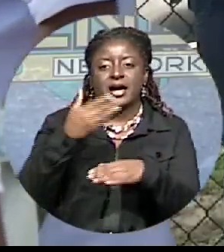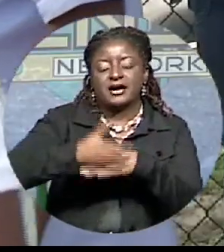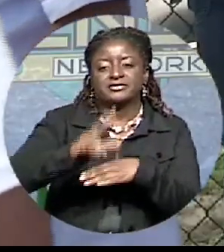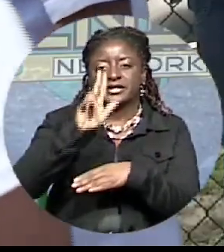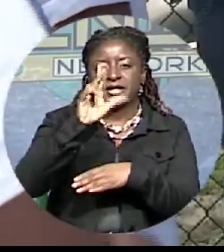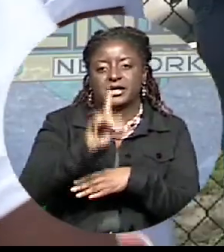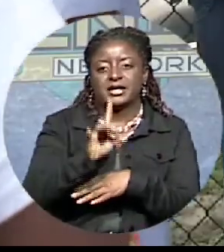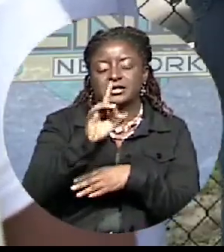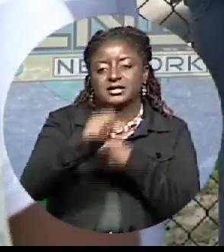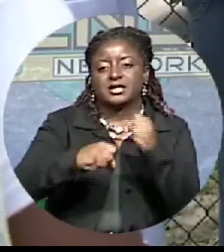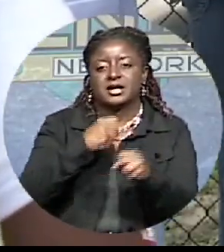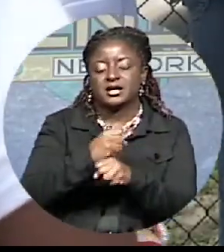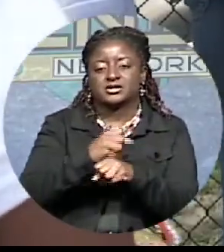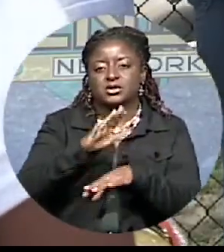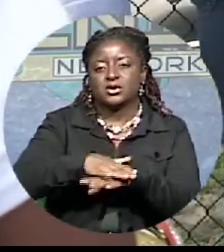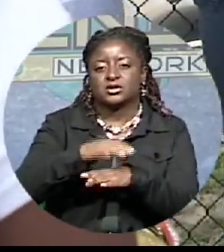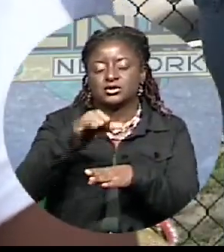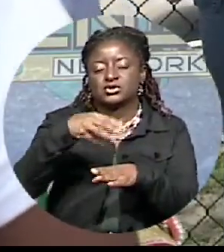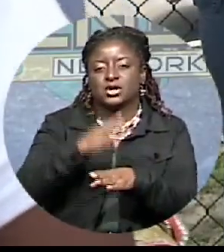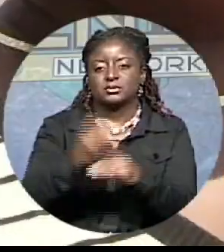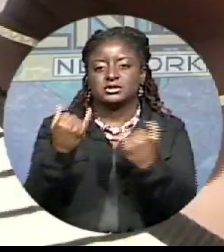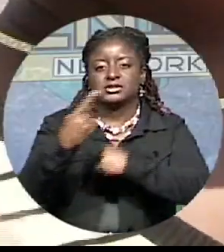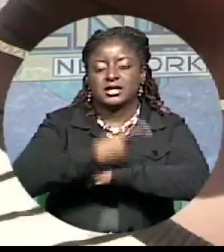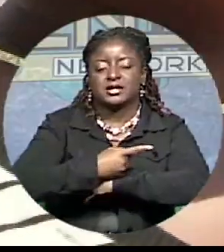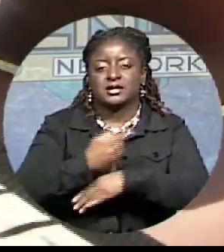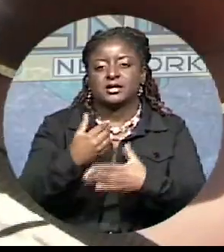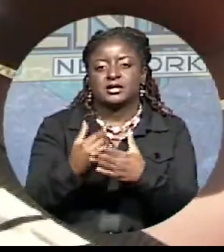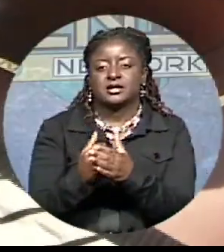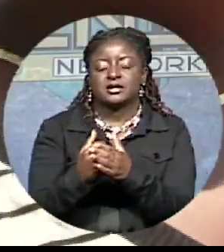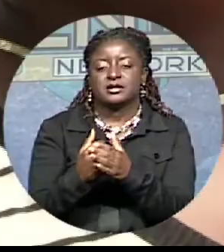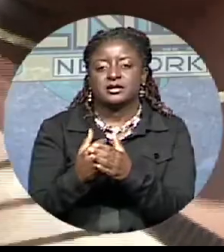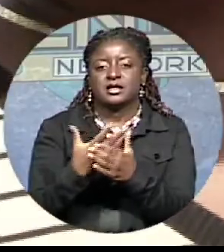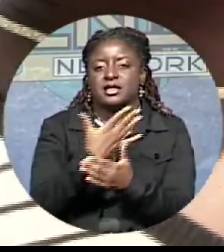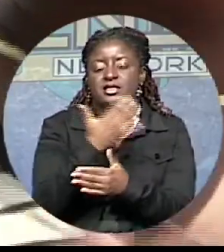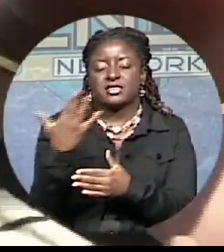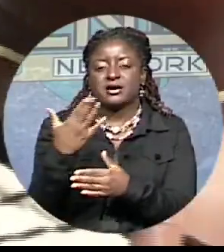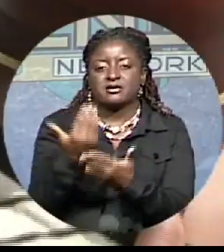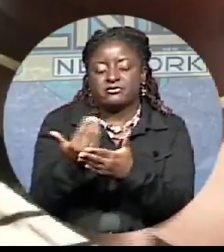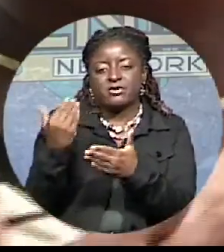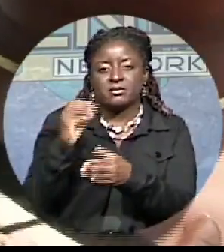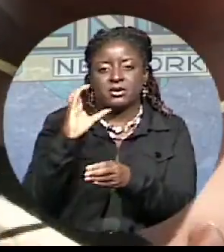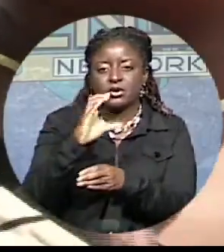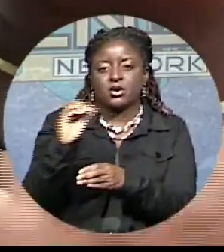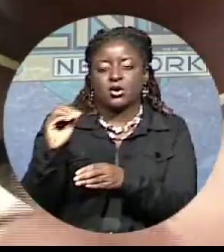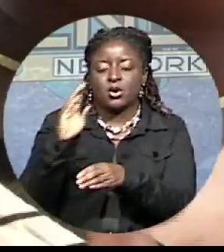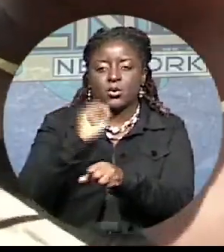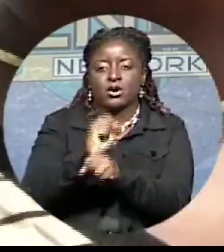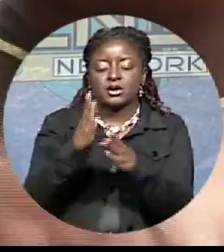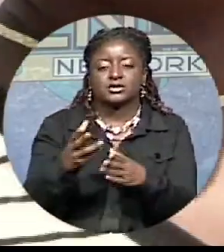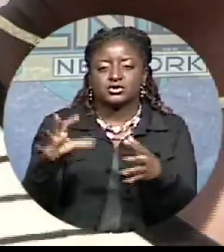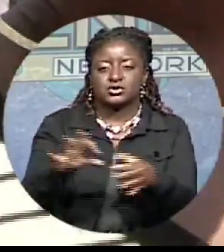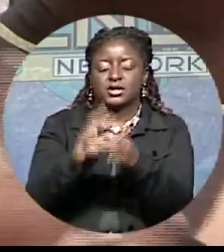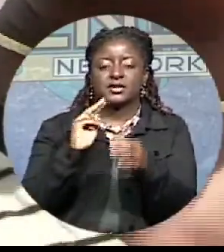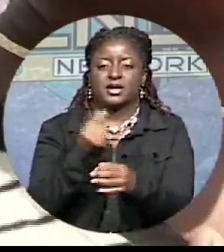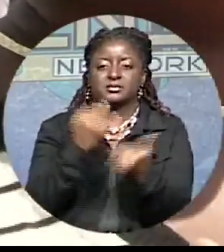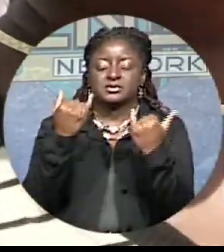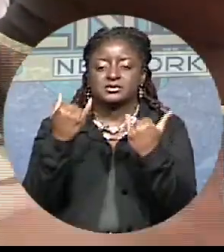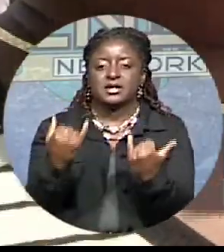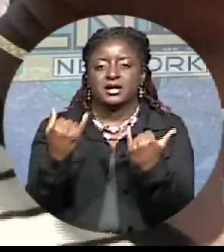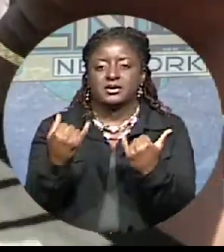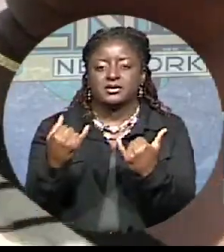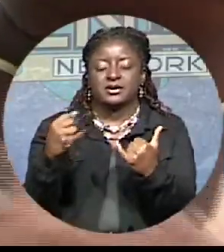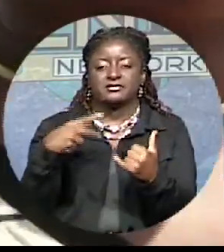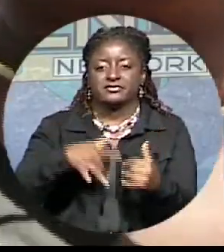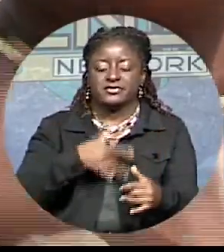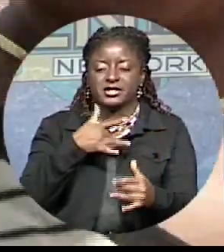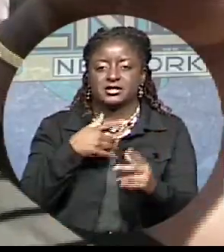today their former co-workers joined them in protest. It's like victimization to me right now as it stands, because I don't know the reason why. And